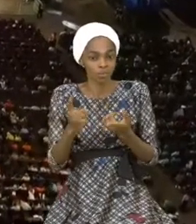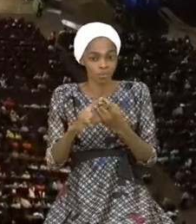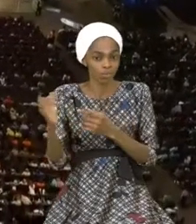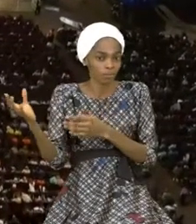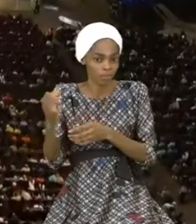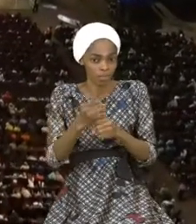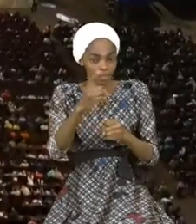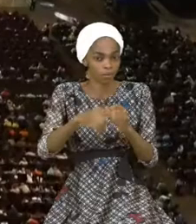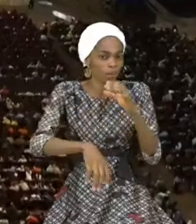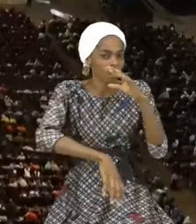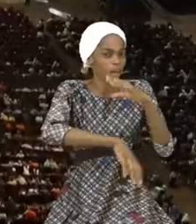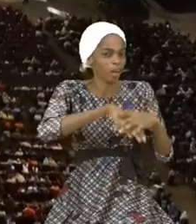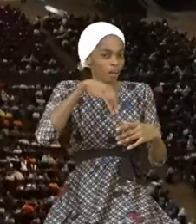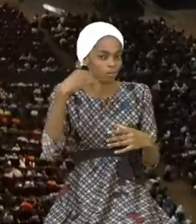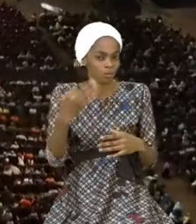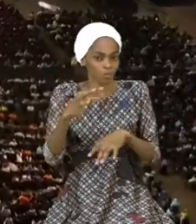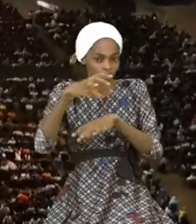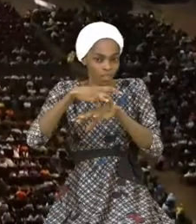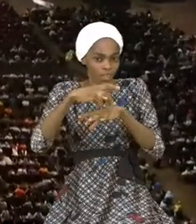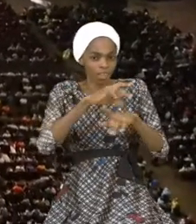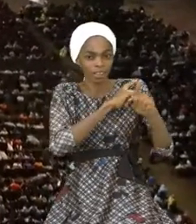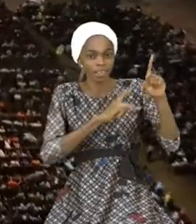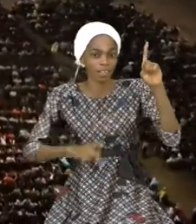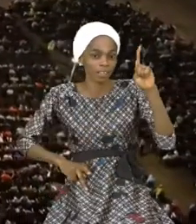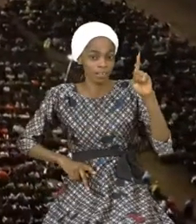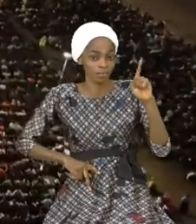of the earthly kingdom,